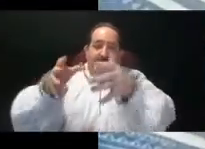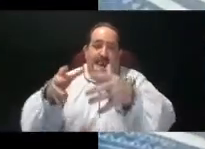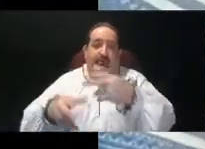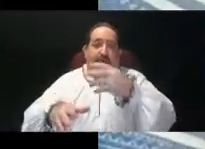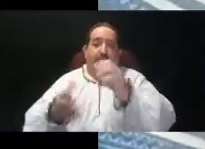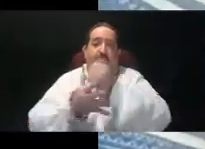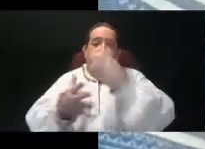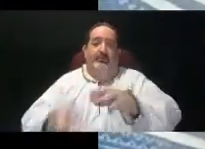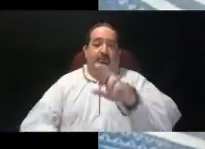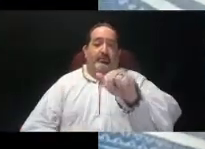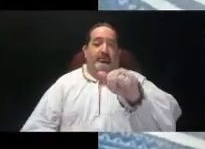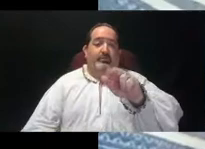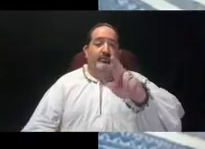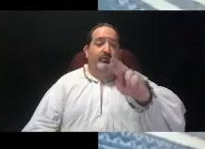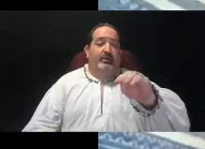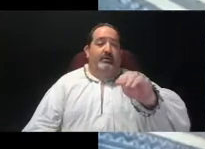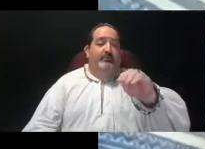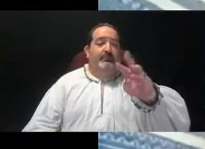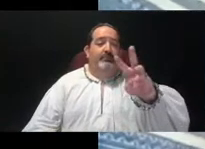is Ramboldus Kroll.